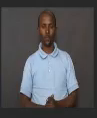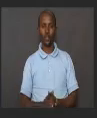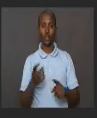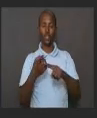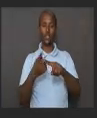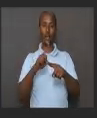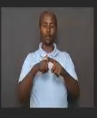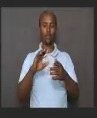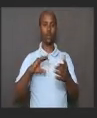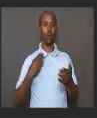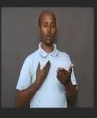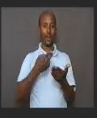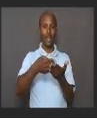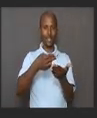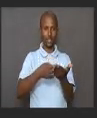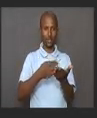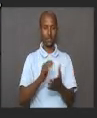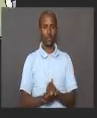Let's get back to our lesson.